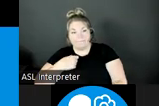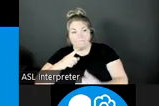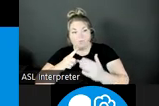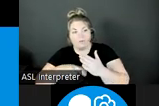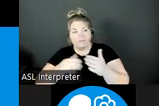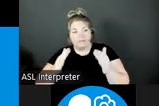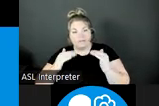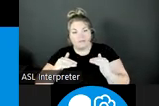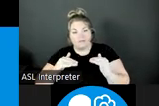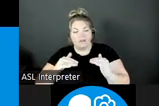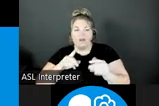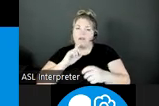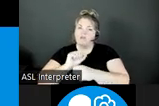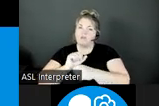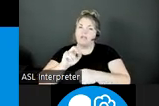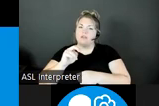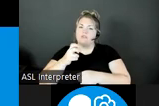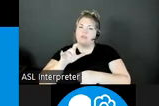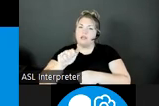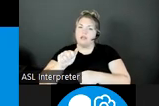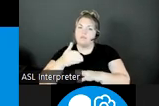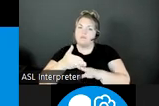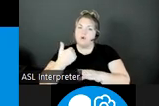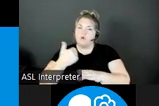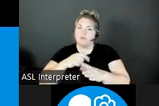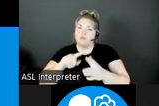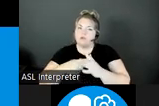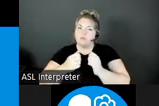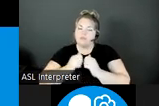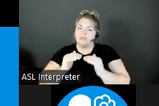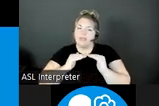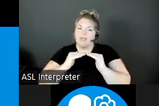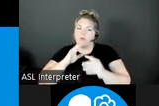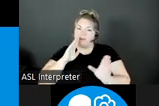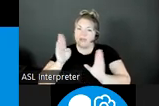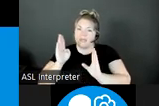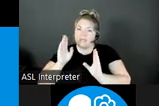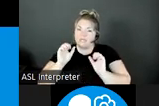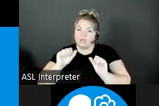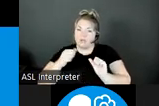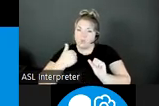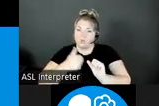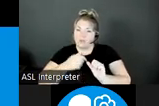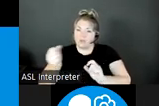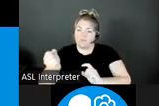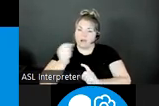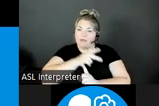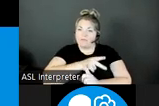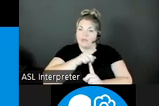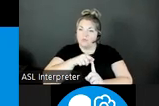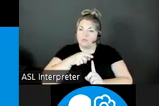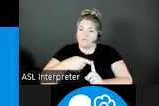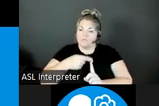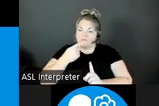We actually, Angelina, before you get started with the equity plan, can we hop back to